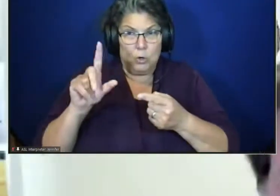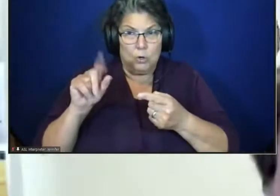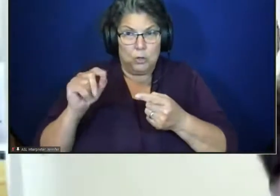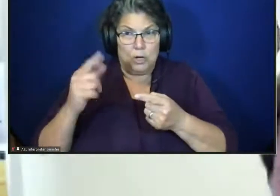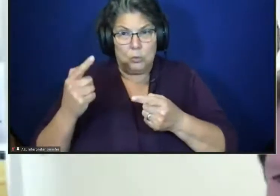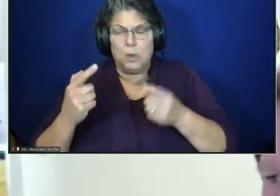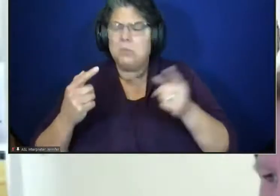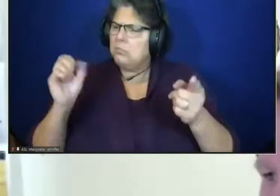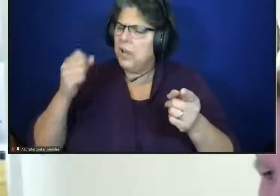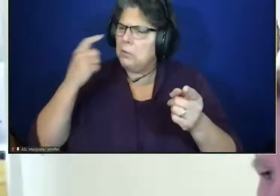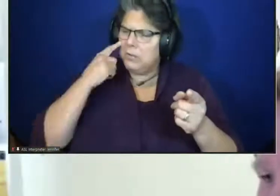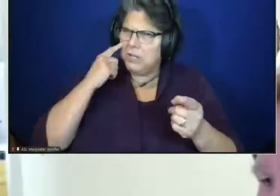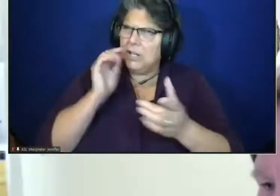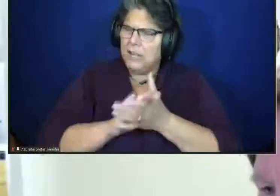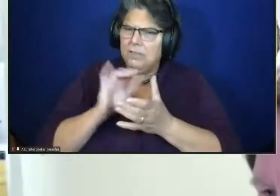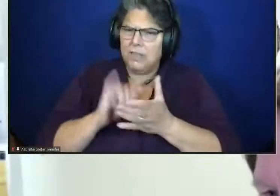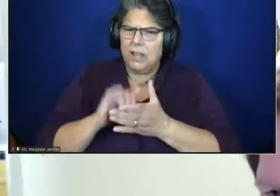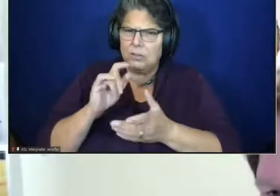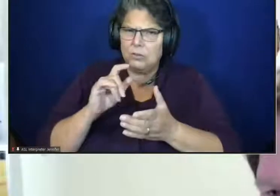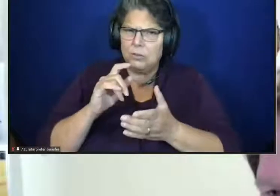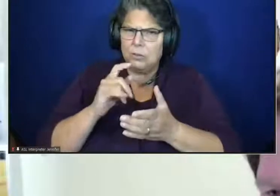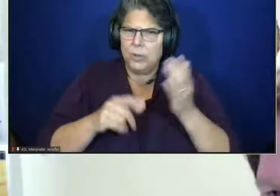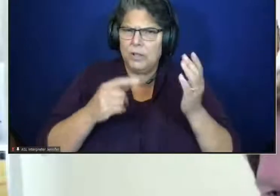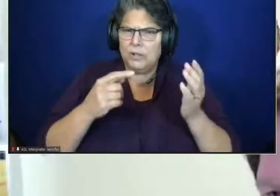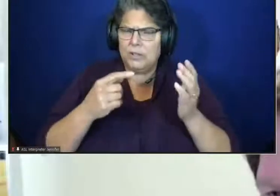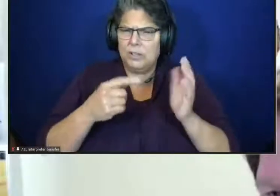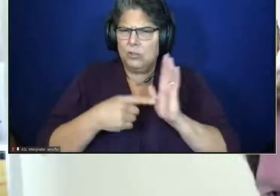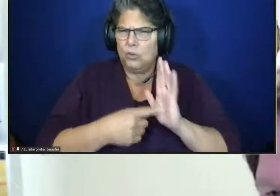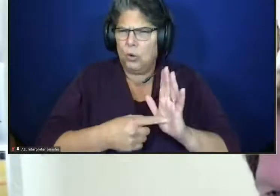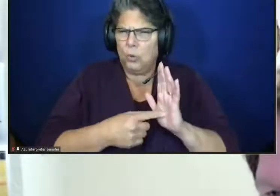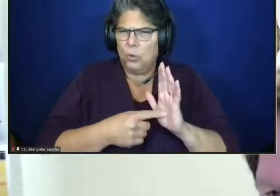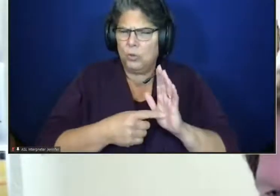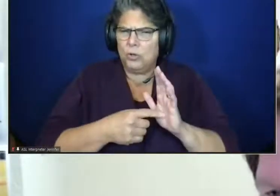that's when it was. Let's just take a look.